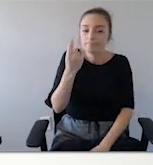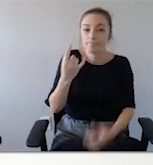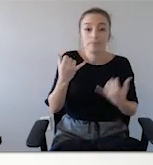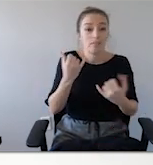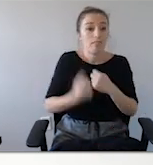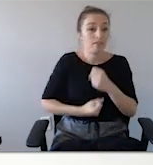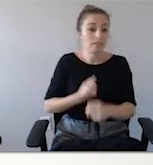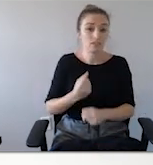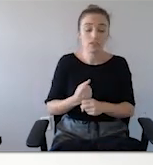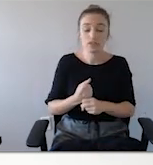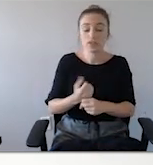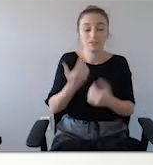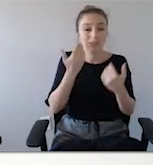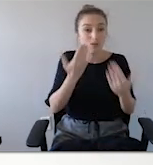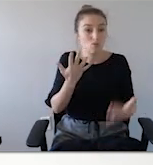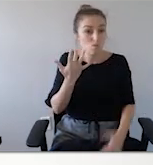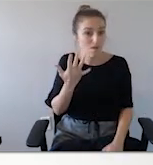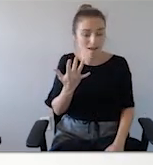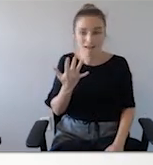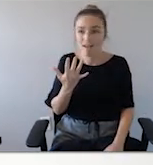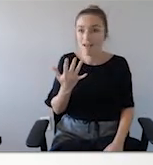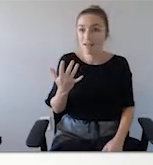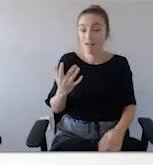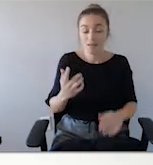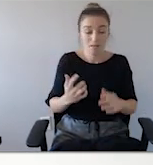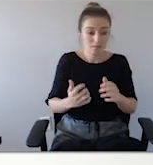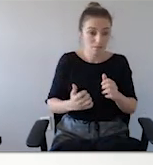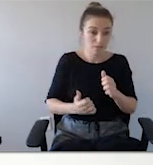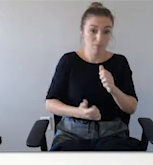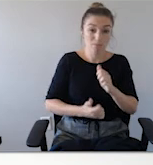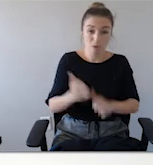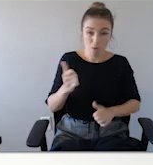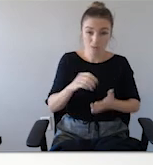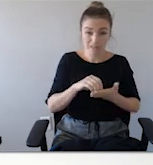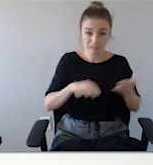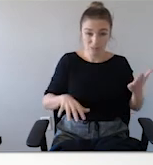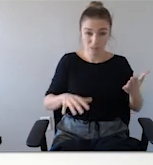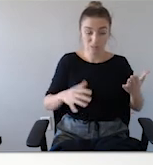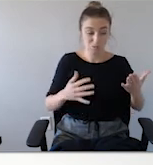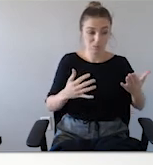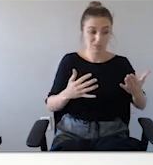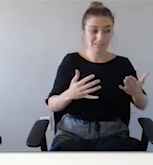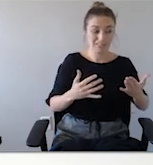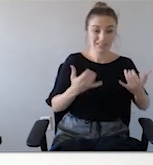school, who have been removed from standards who should not have been.